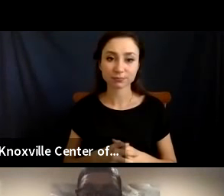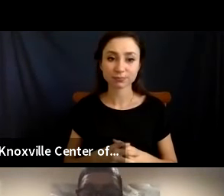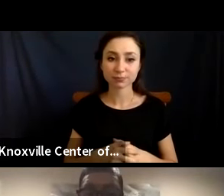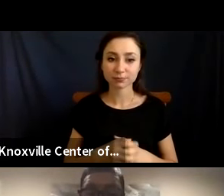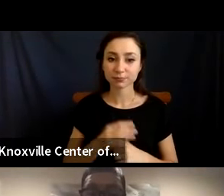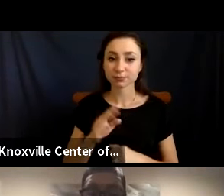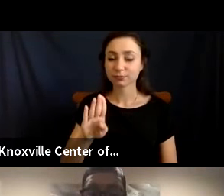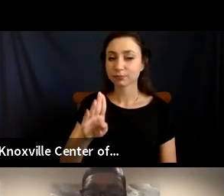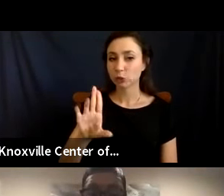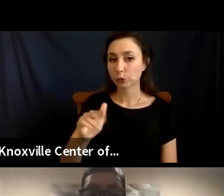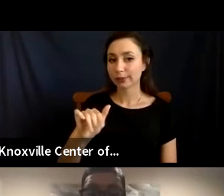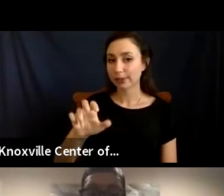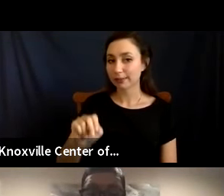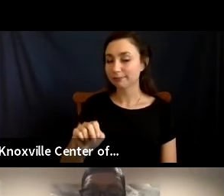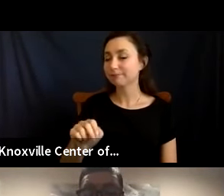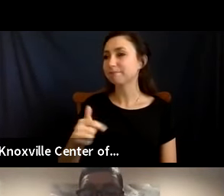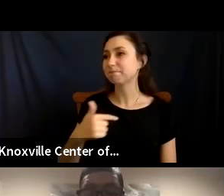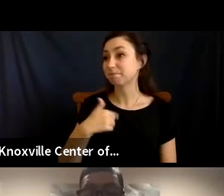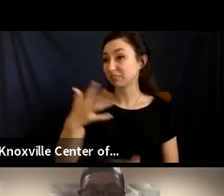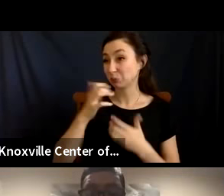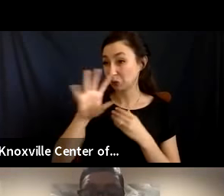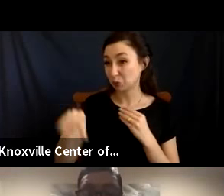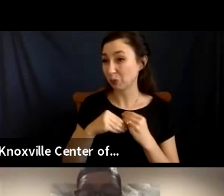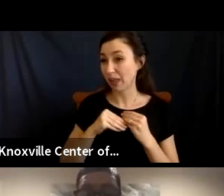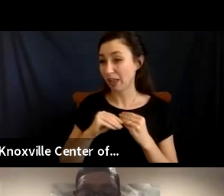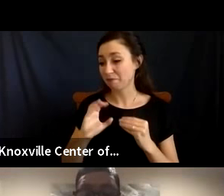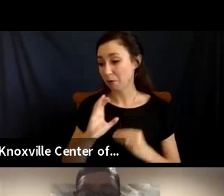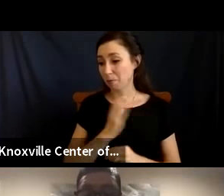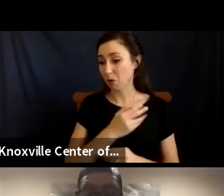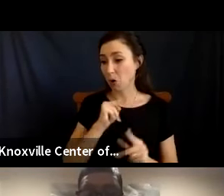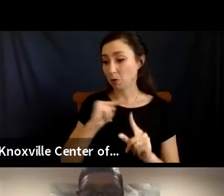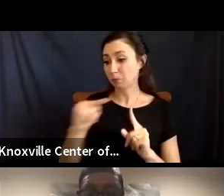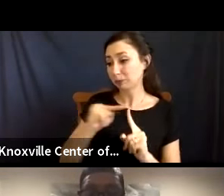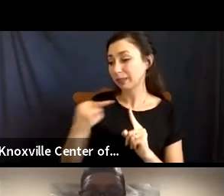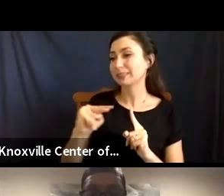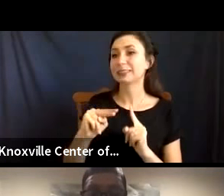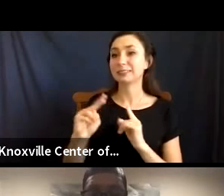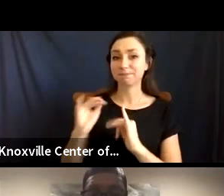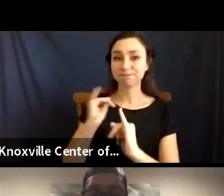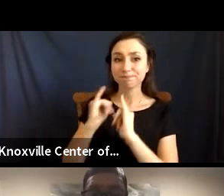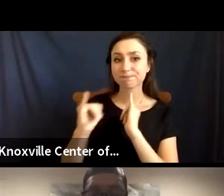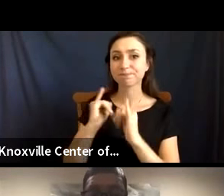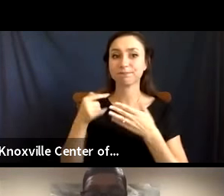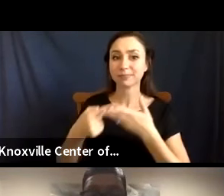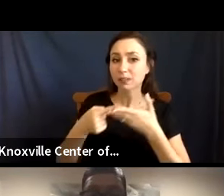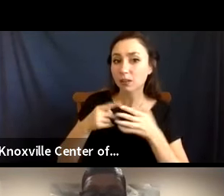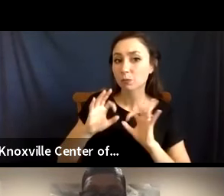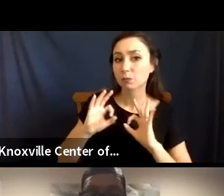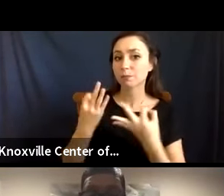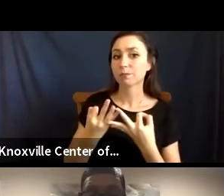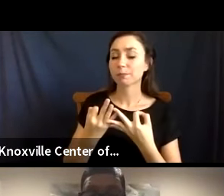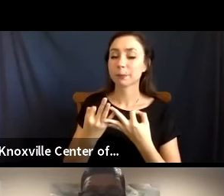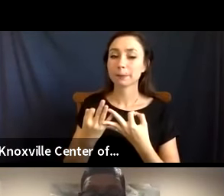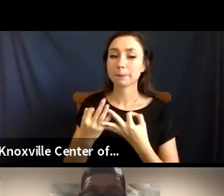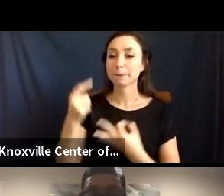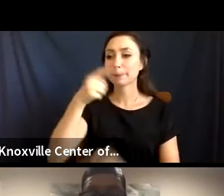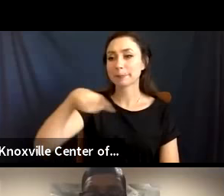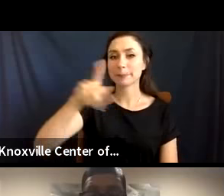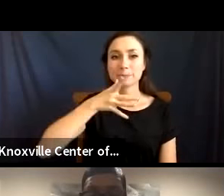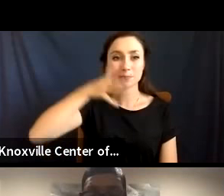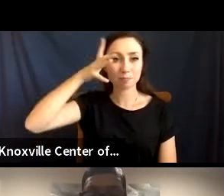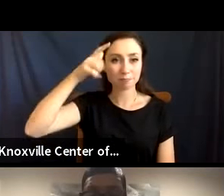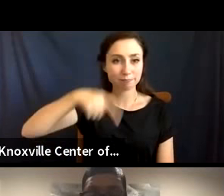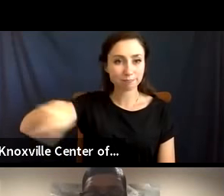our side and doing interviews and talking to families. We're being told by some parents